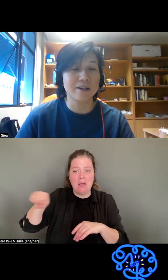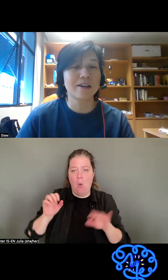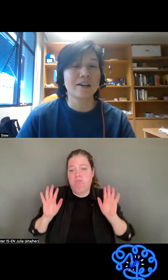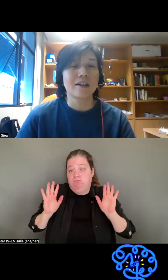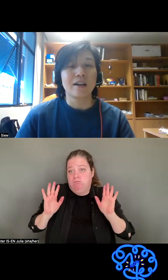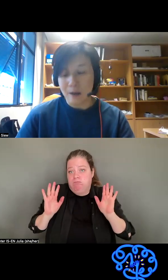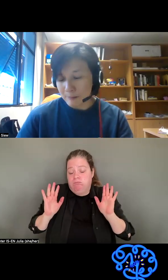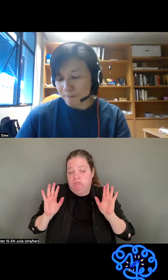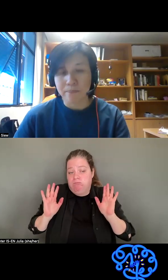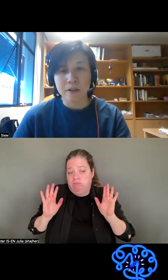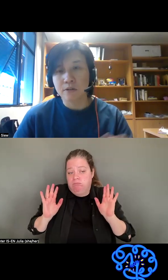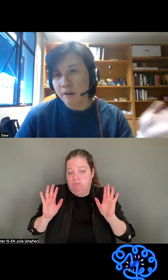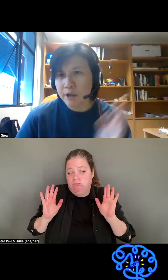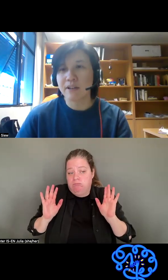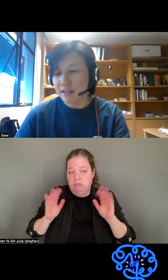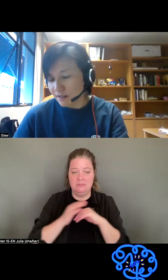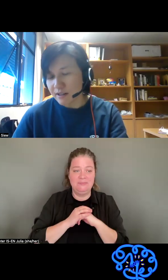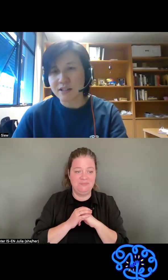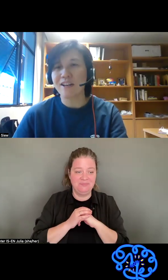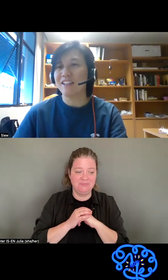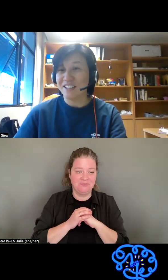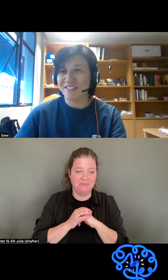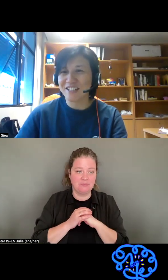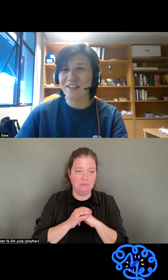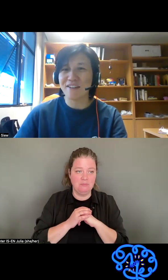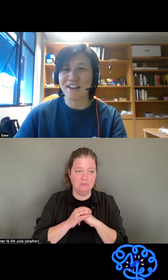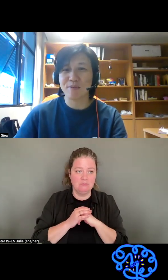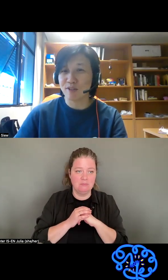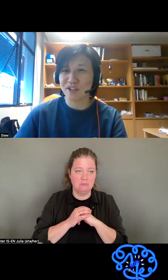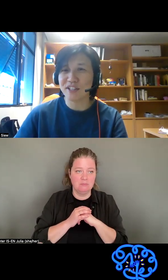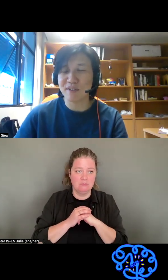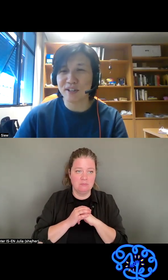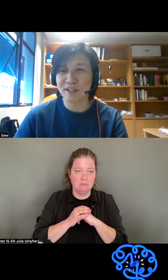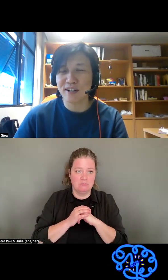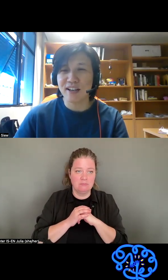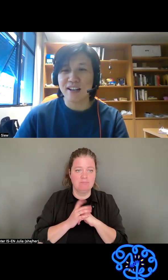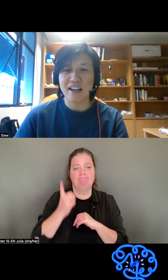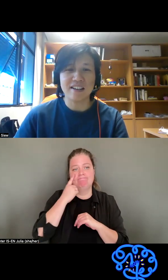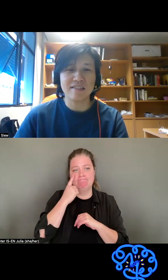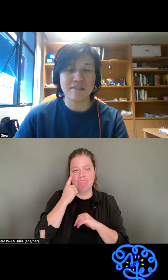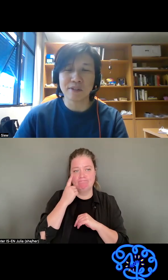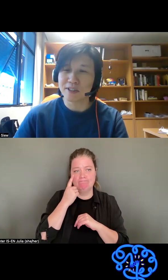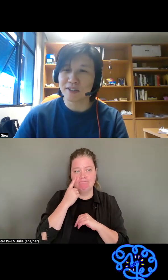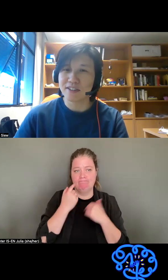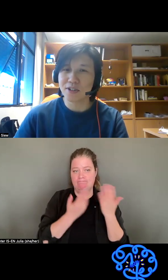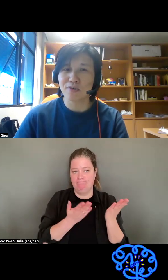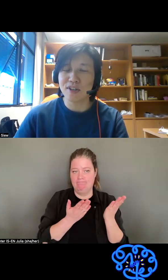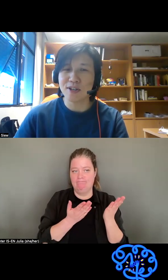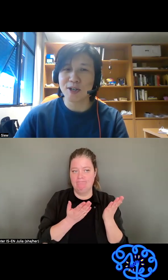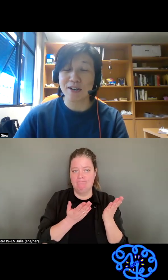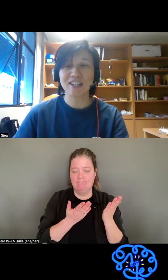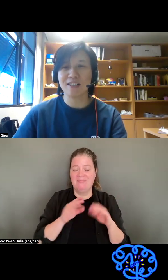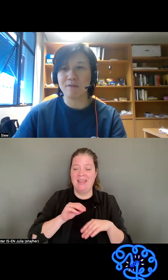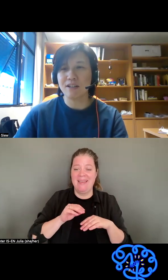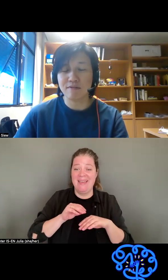like. Um, so very quickly, let's look at the interaction effects, which were all significant and were sort of in